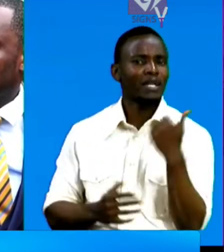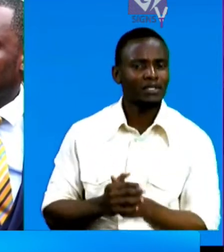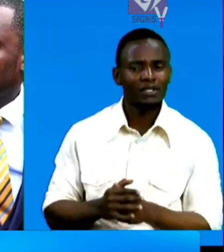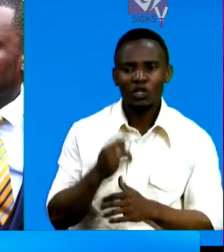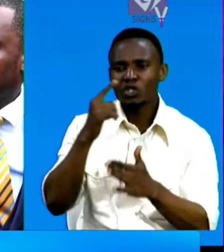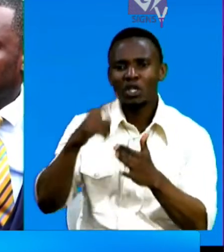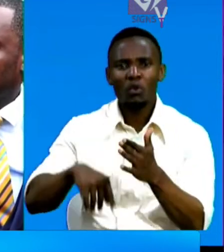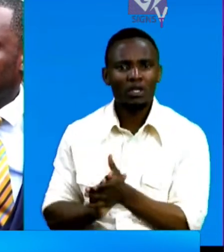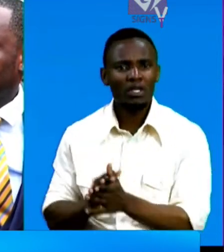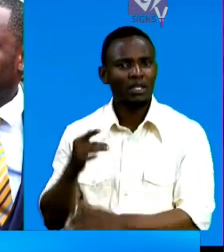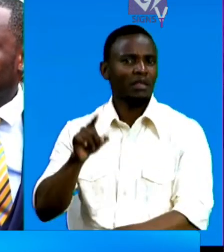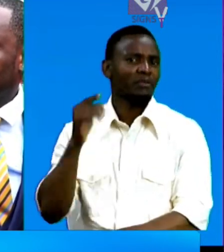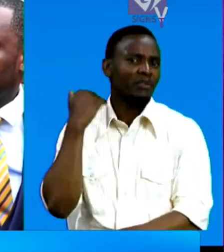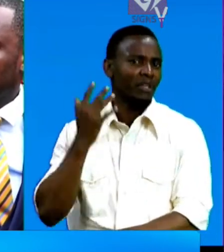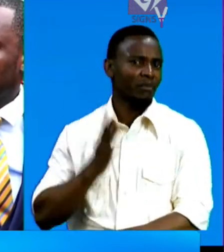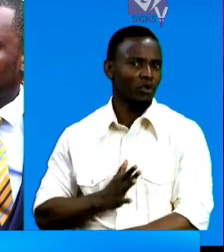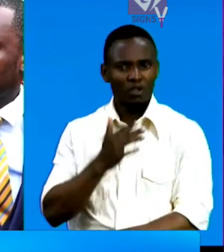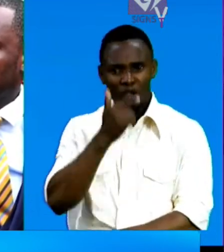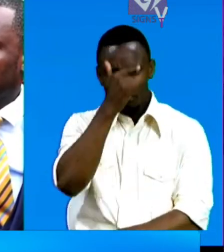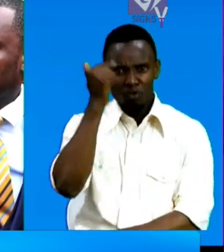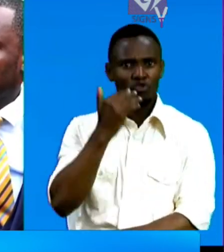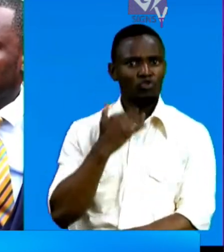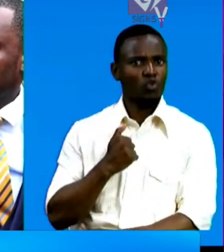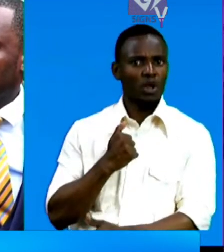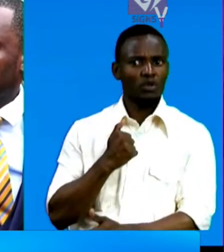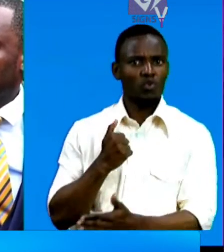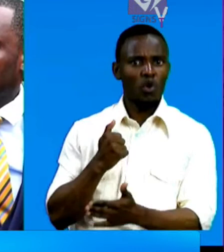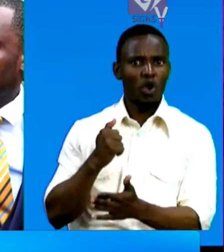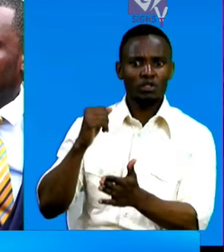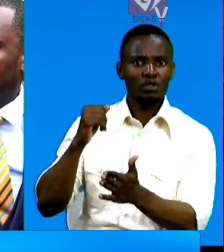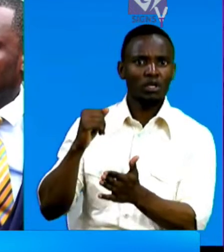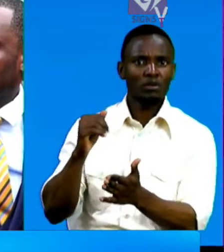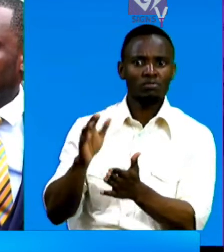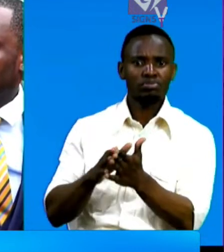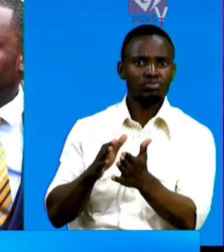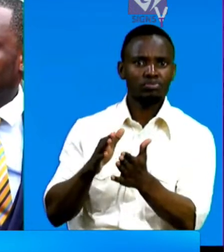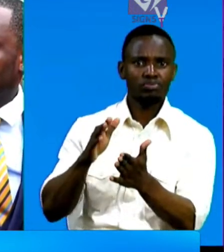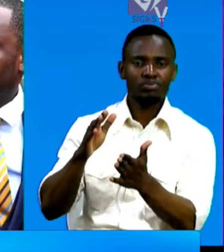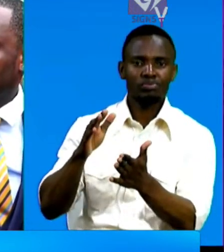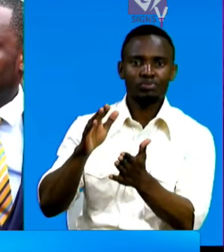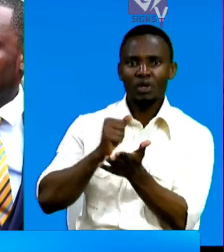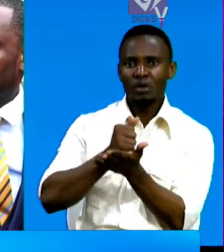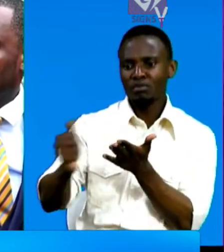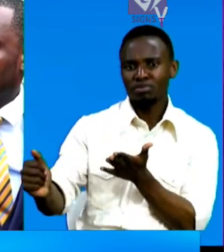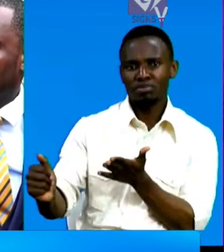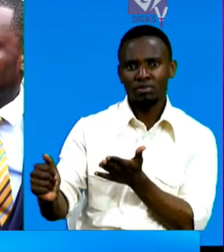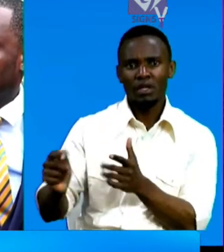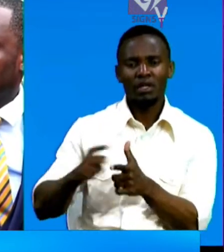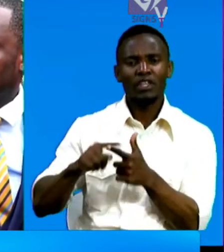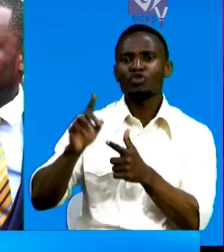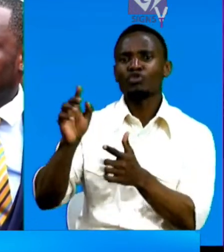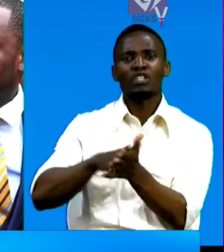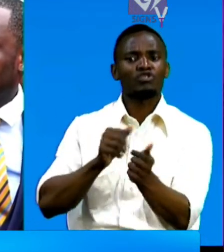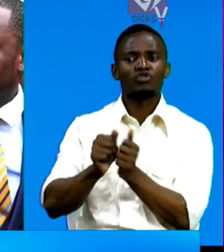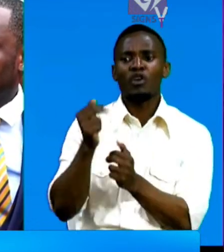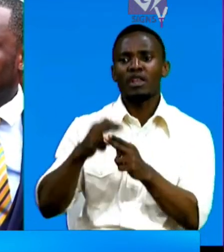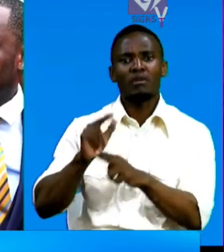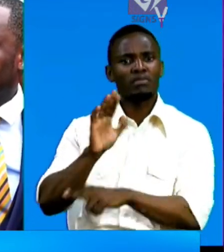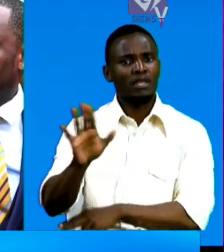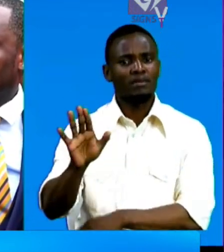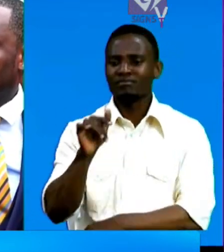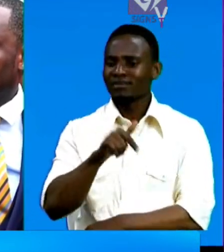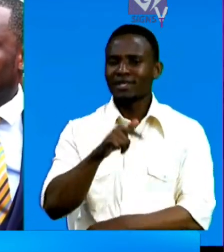wakora. Just because you want to remove them from service, unatanish jina yao. This we do not agree. This is not